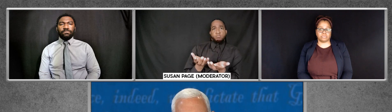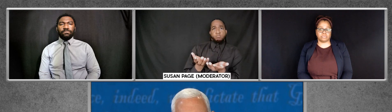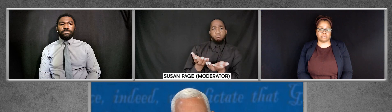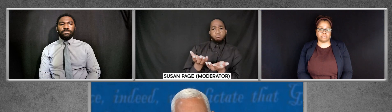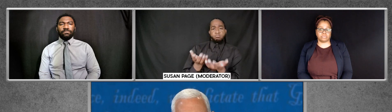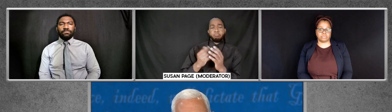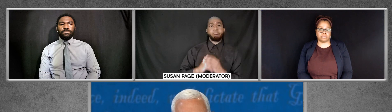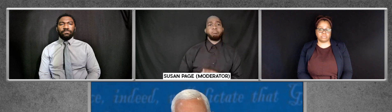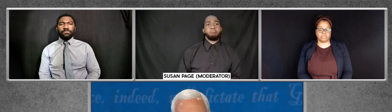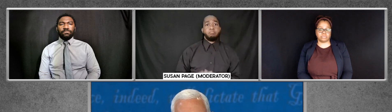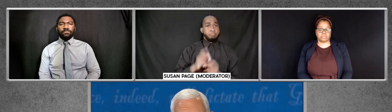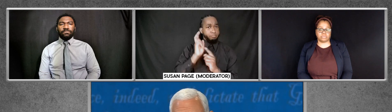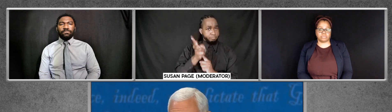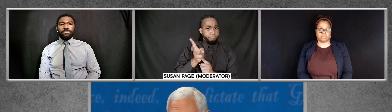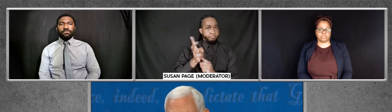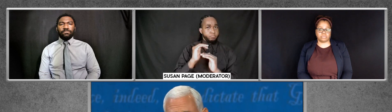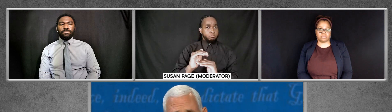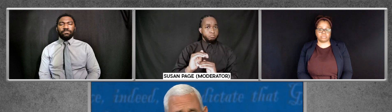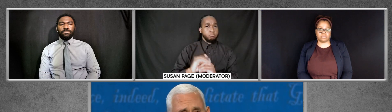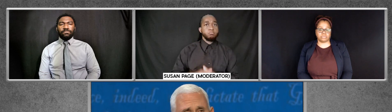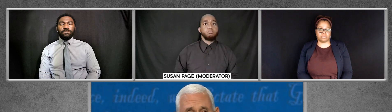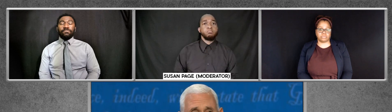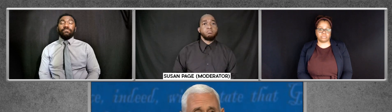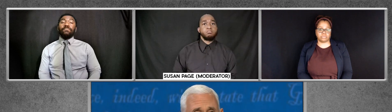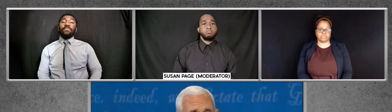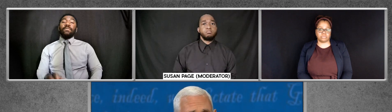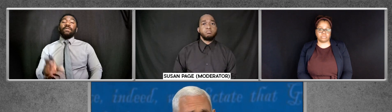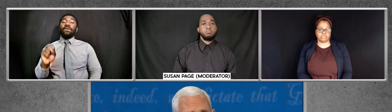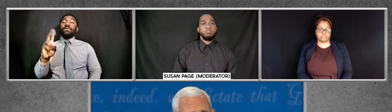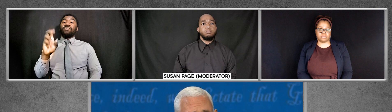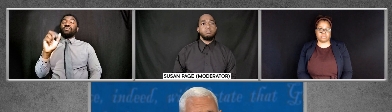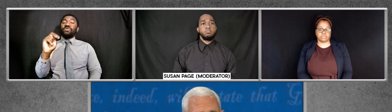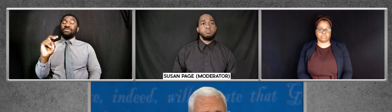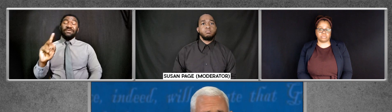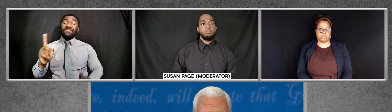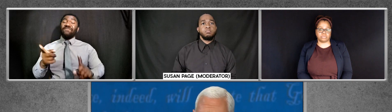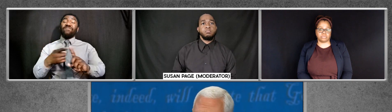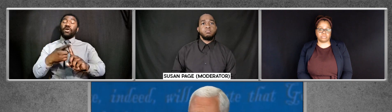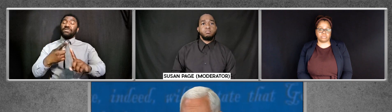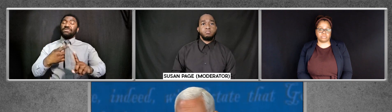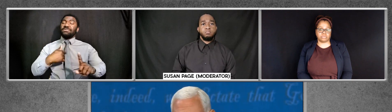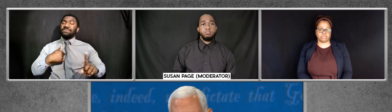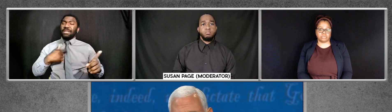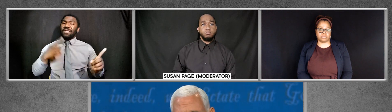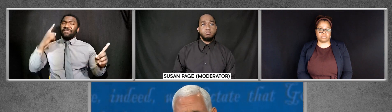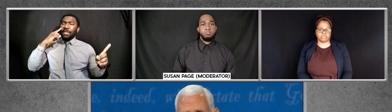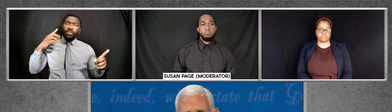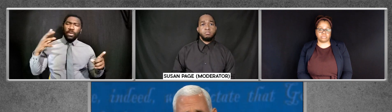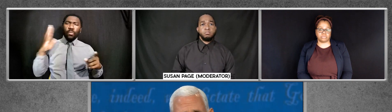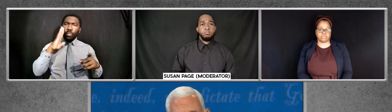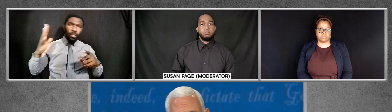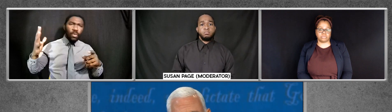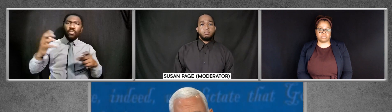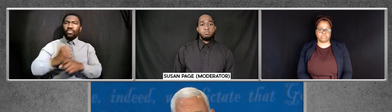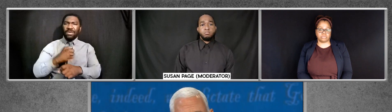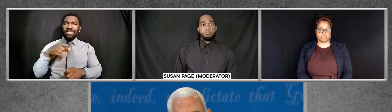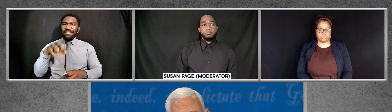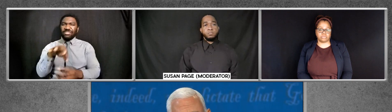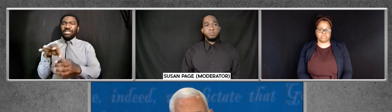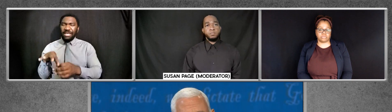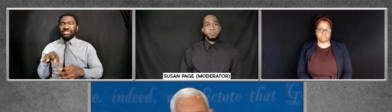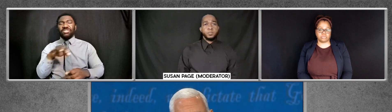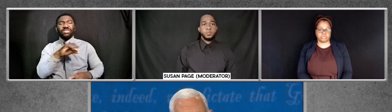2 minutes. Well, Susan, first and foremost, I think we're going to win this election because while Joe Biden and Kamala Harris rattle off a